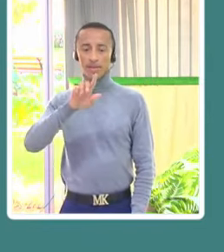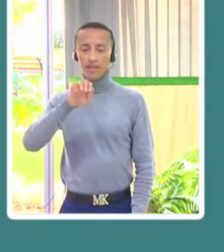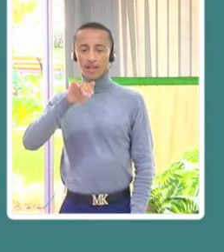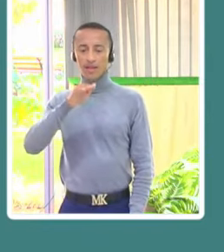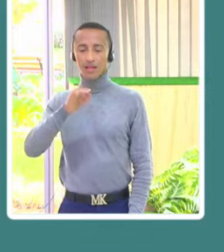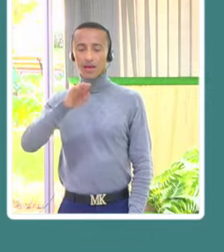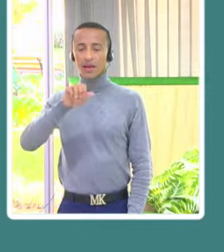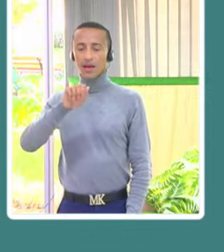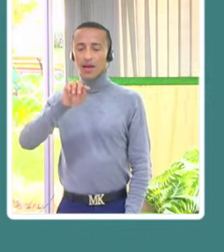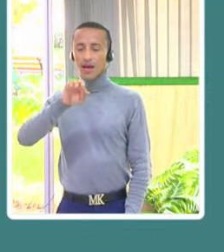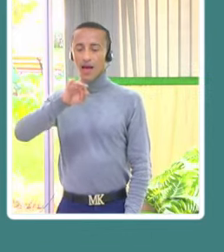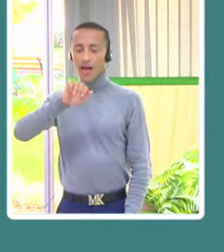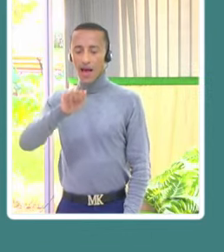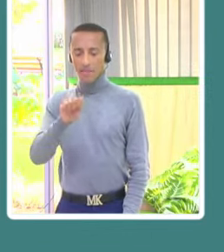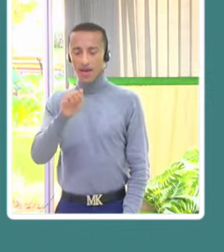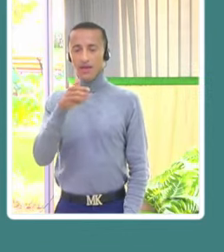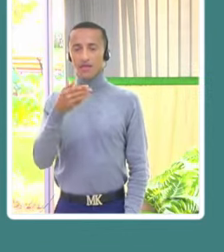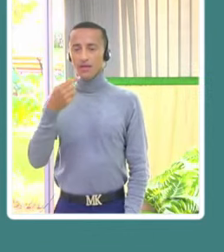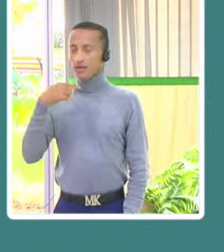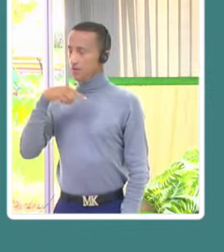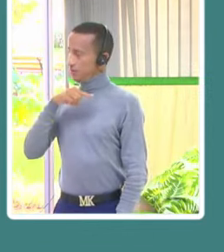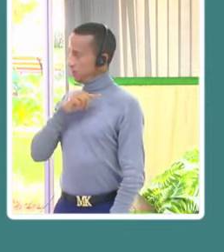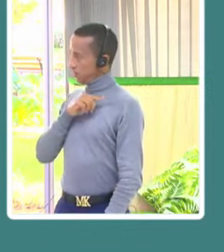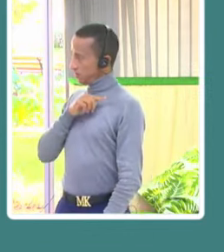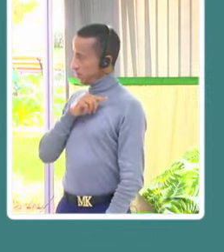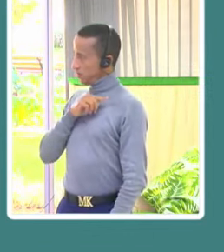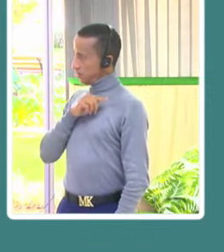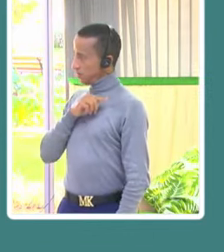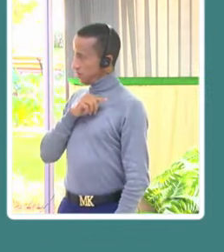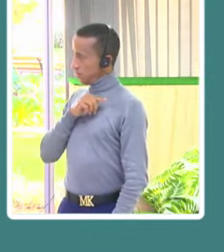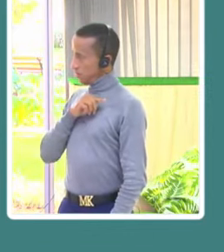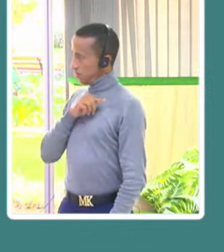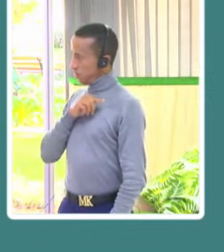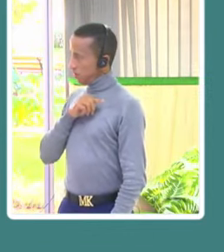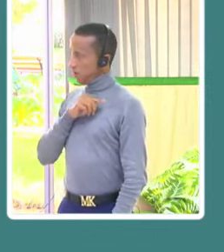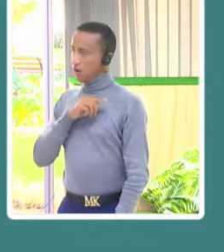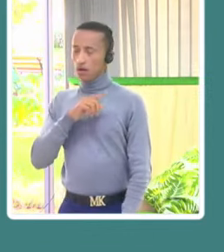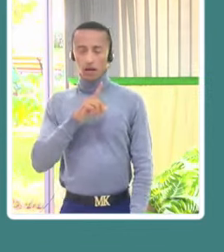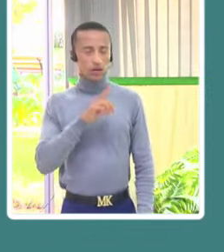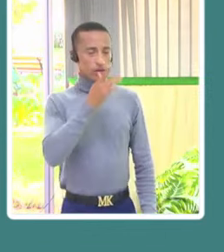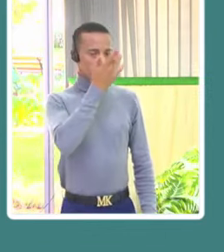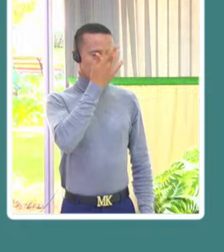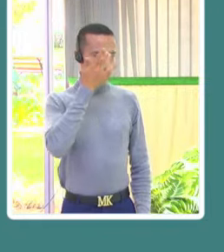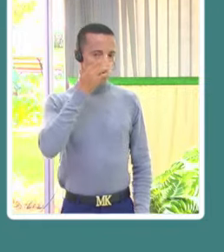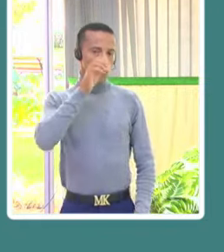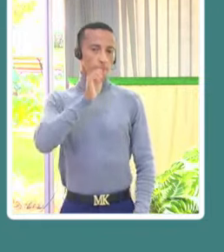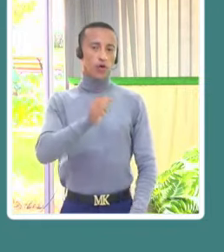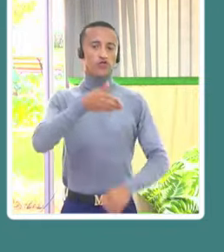We start with skilling. If there is a website, you can go and check. There's also